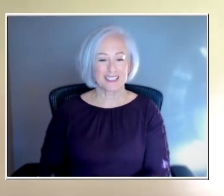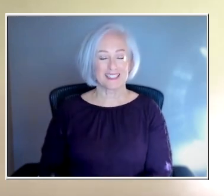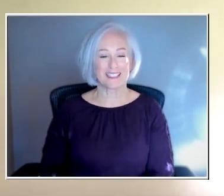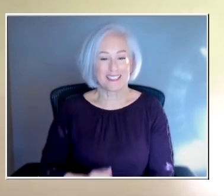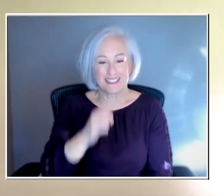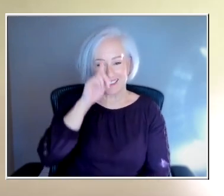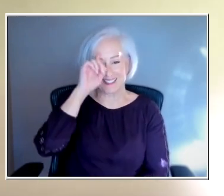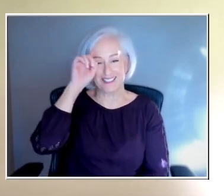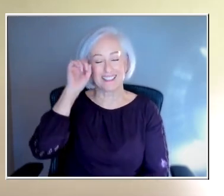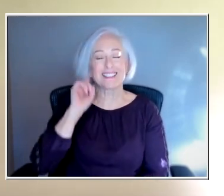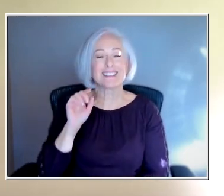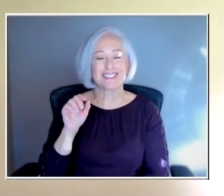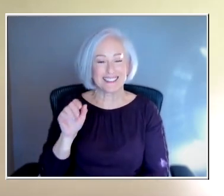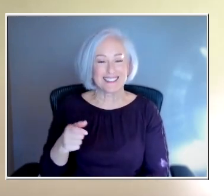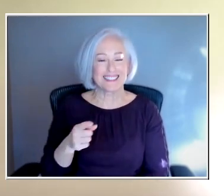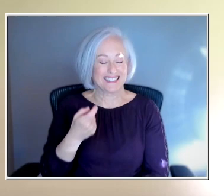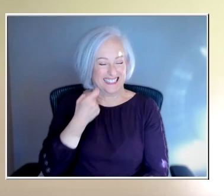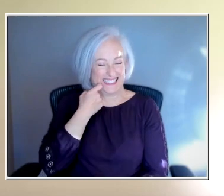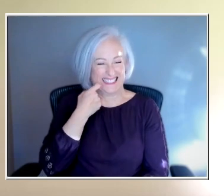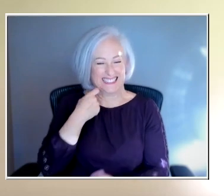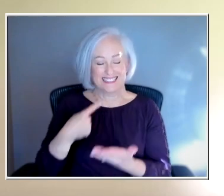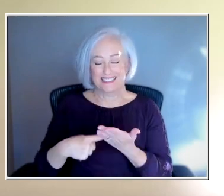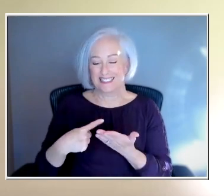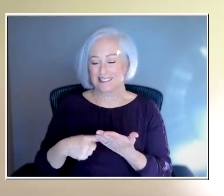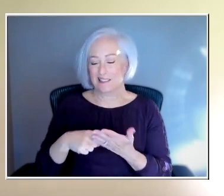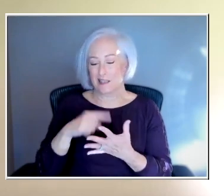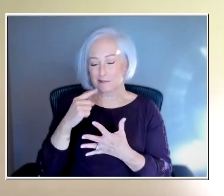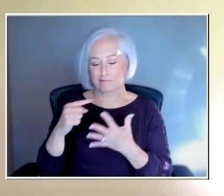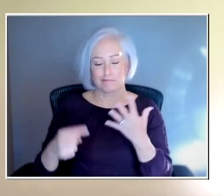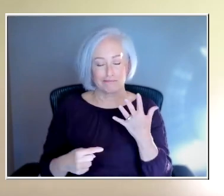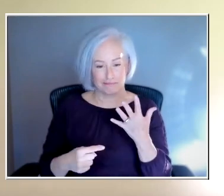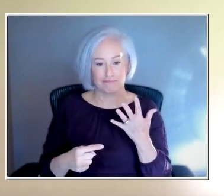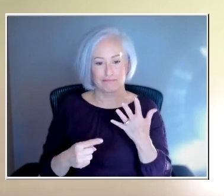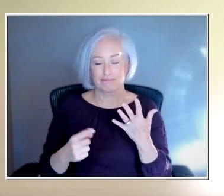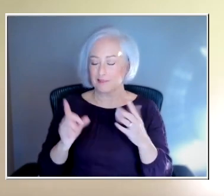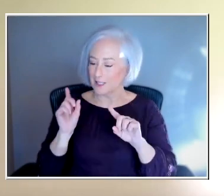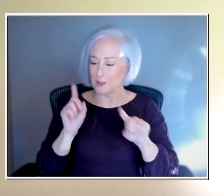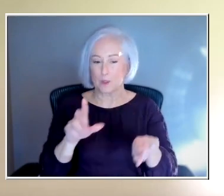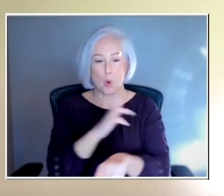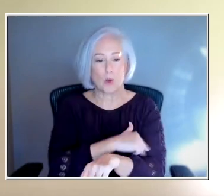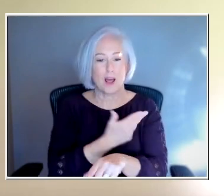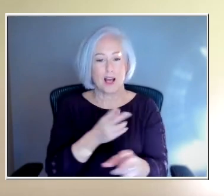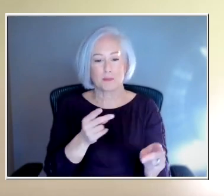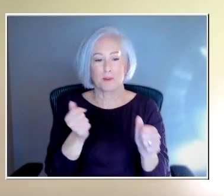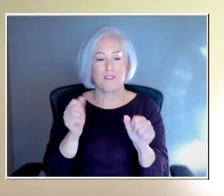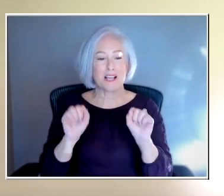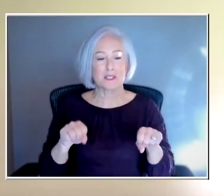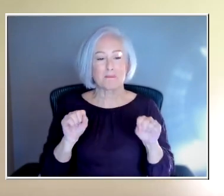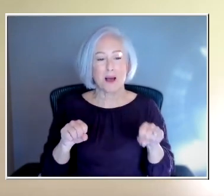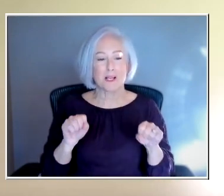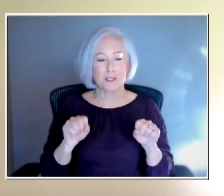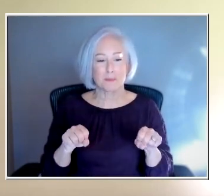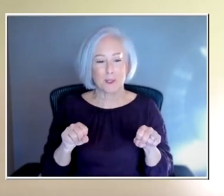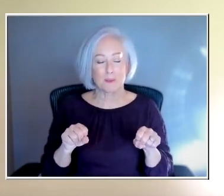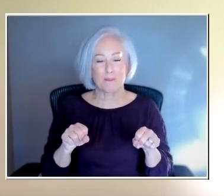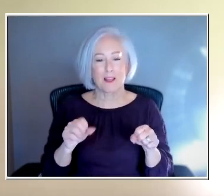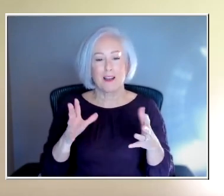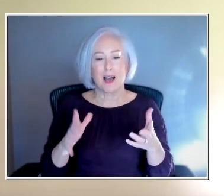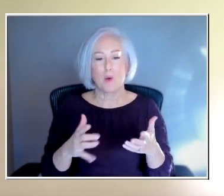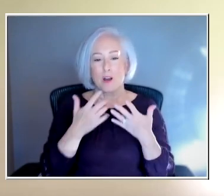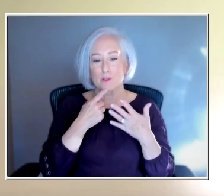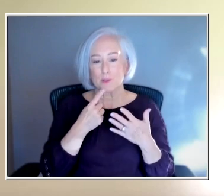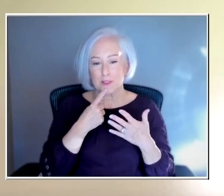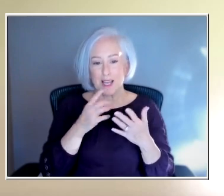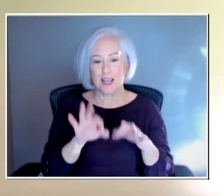Oh, other than the things we already discussed about getting to the hospital as quickly as possible, I want to stress about importance